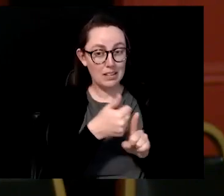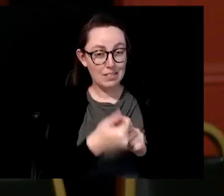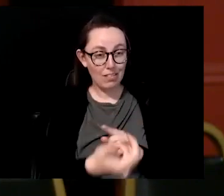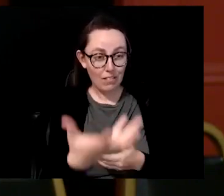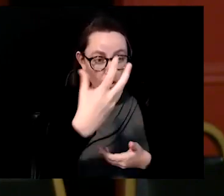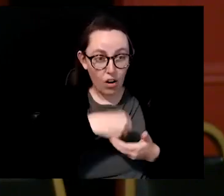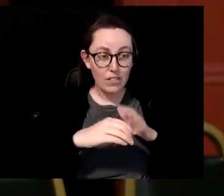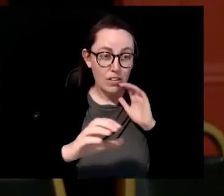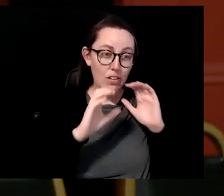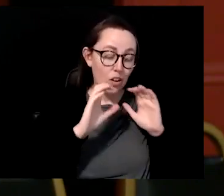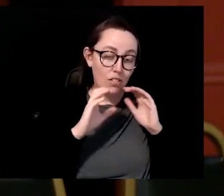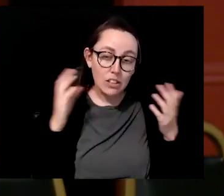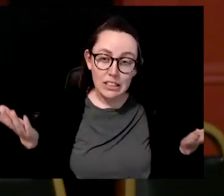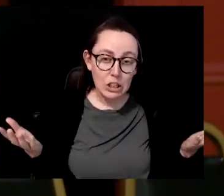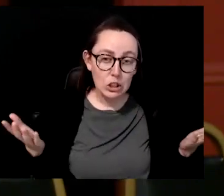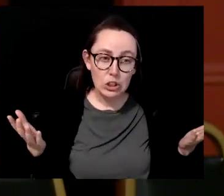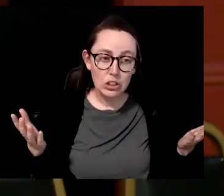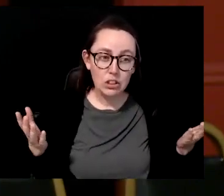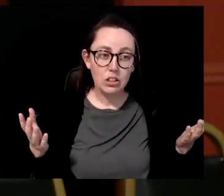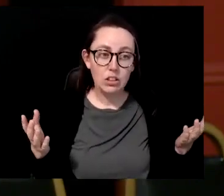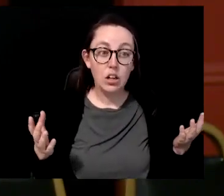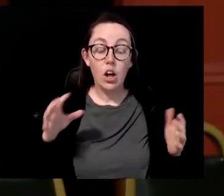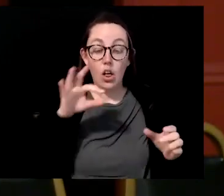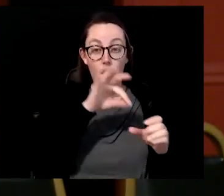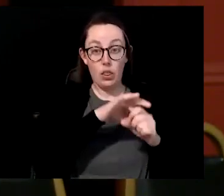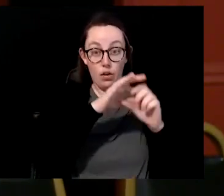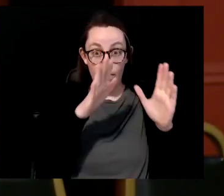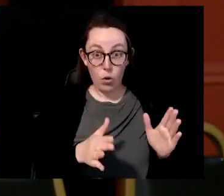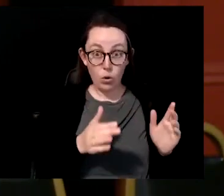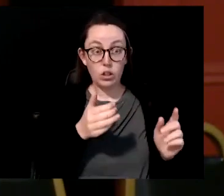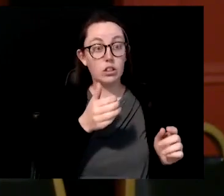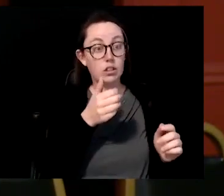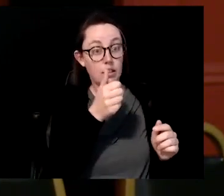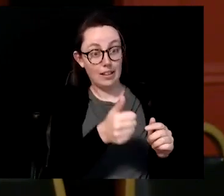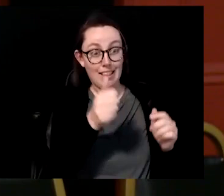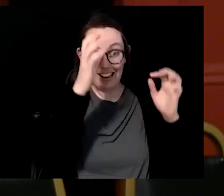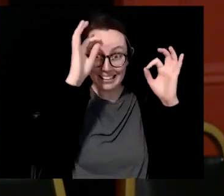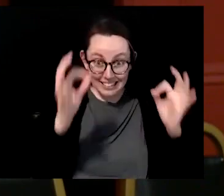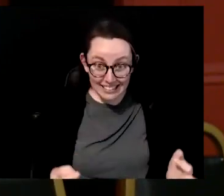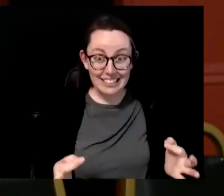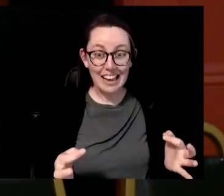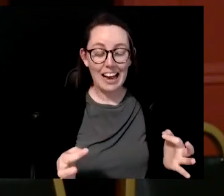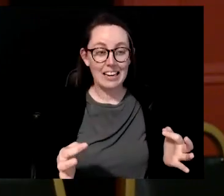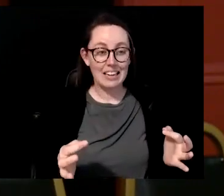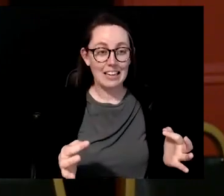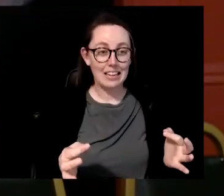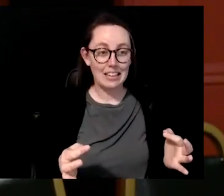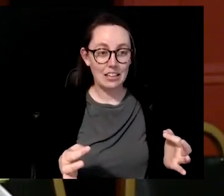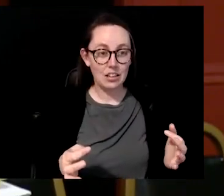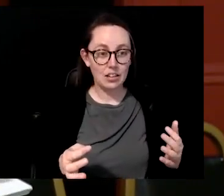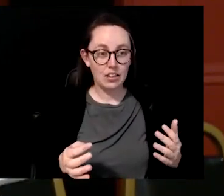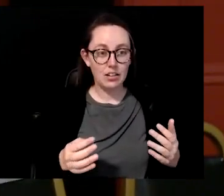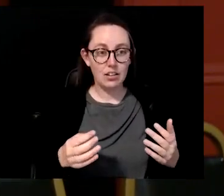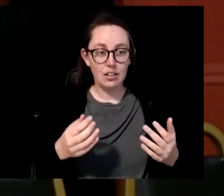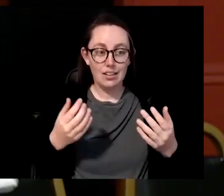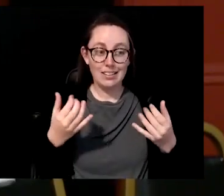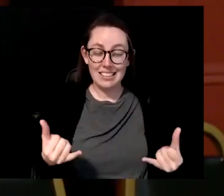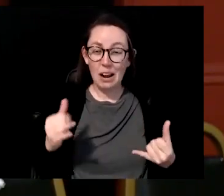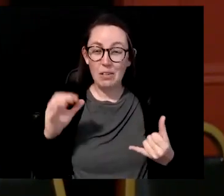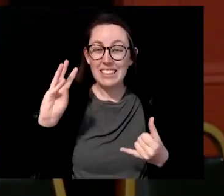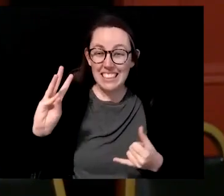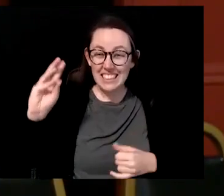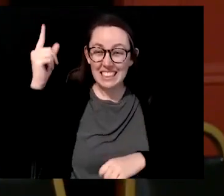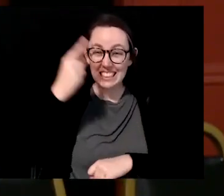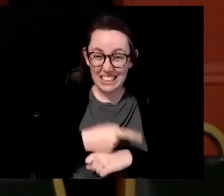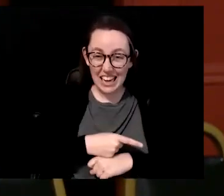important the voter spoke and it's six days before the new board is coming in